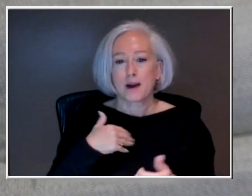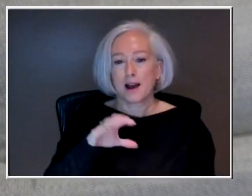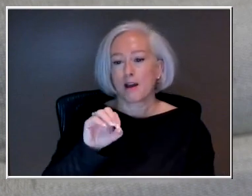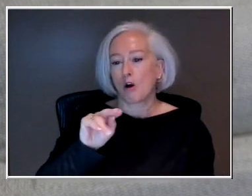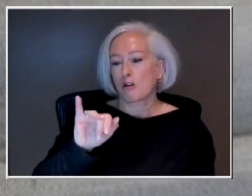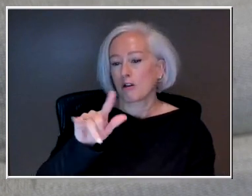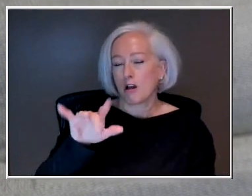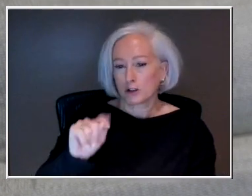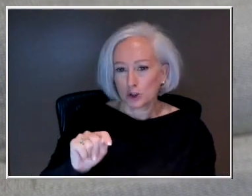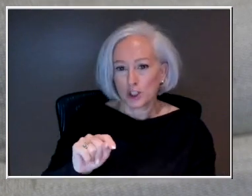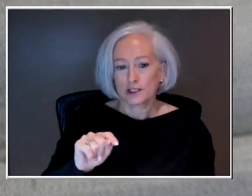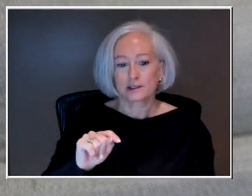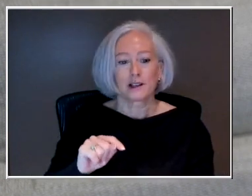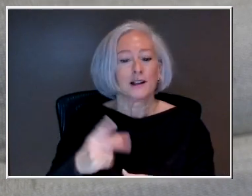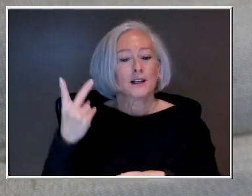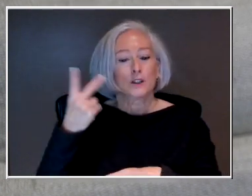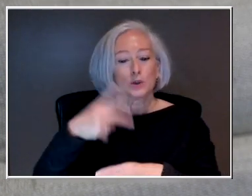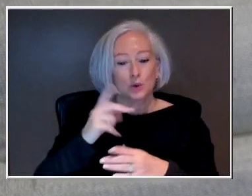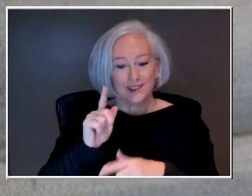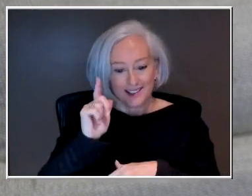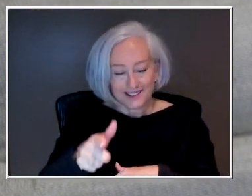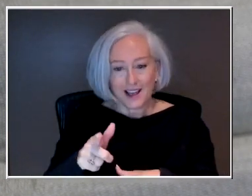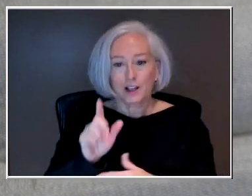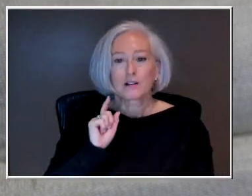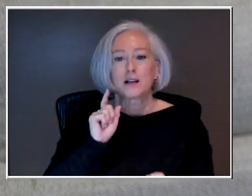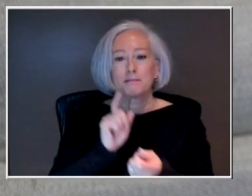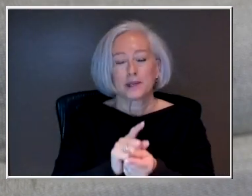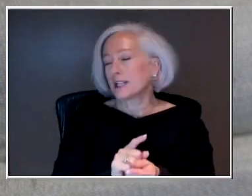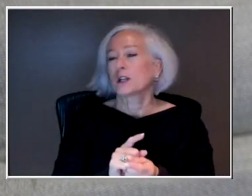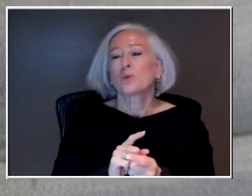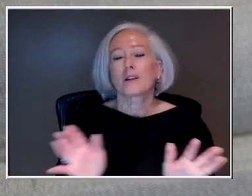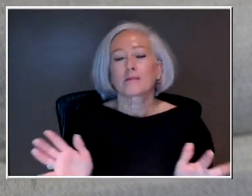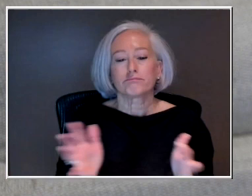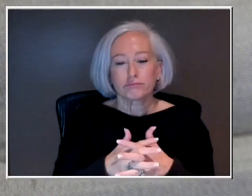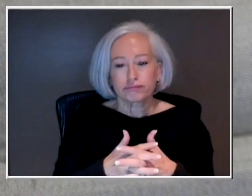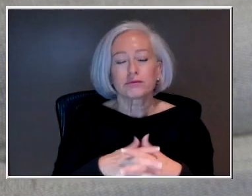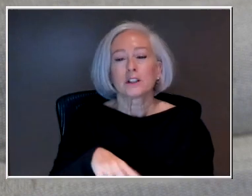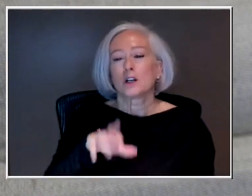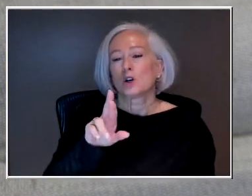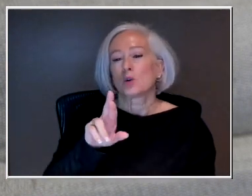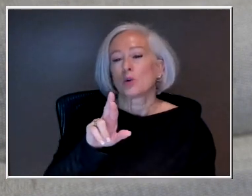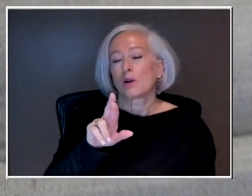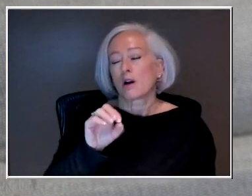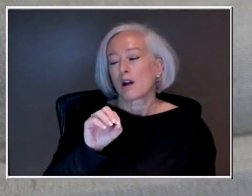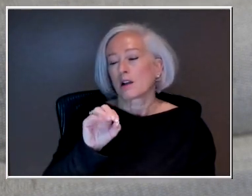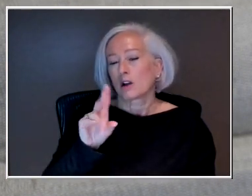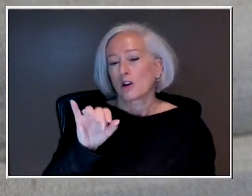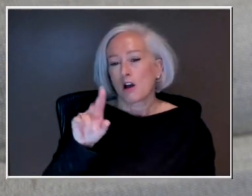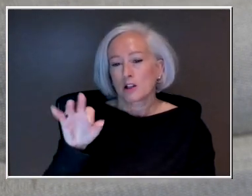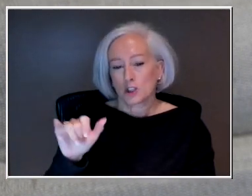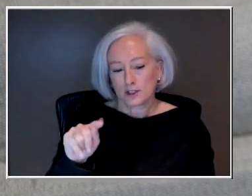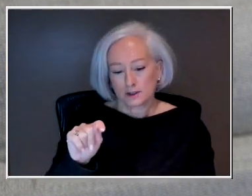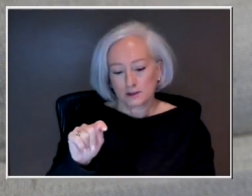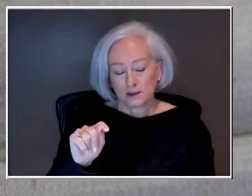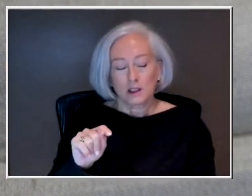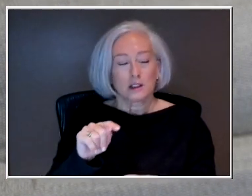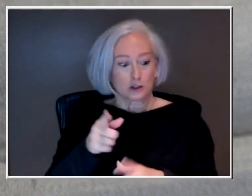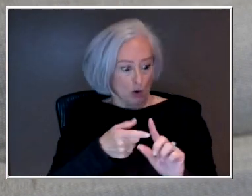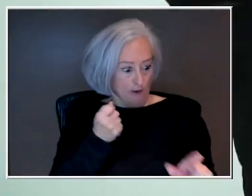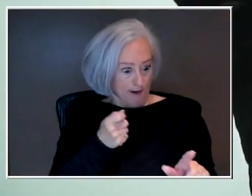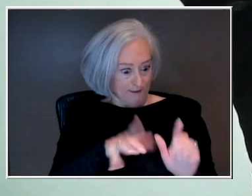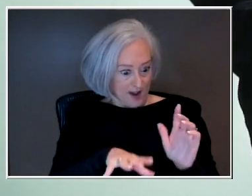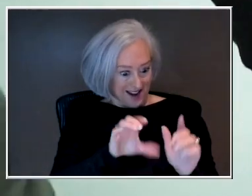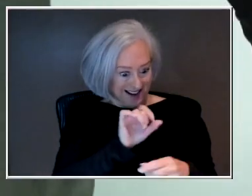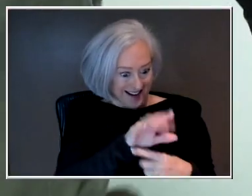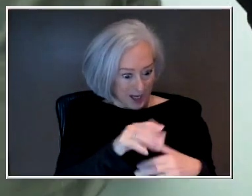reproductive endocrinologist. So from finding out that I had cancer to putting a plan in place, it happened so fast, which